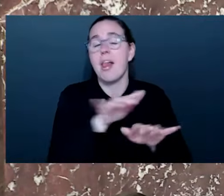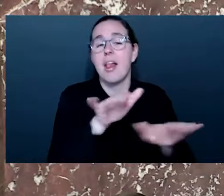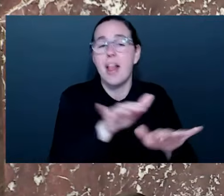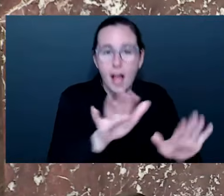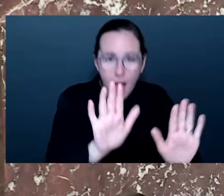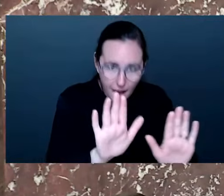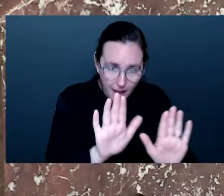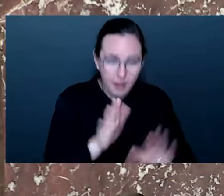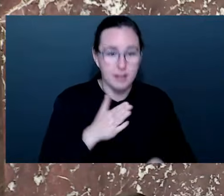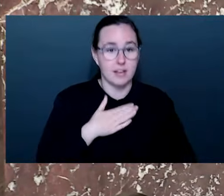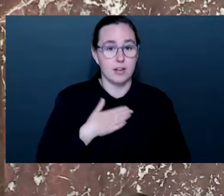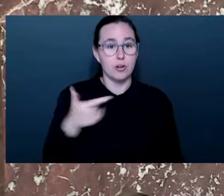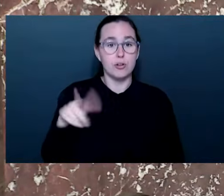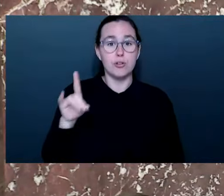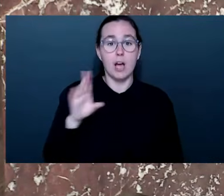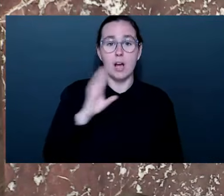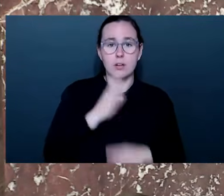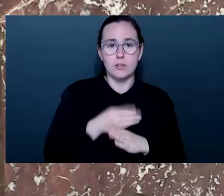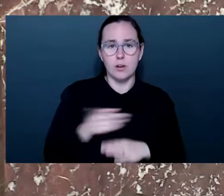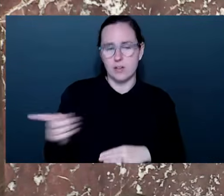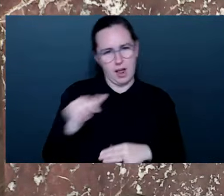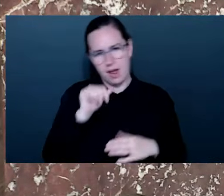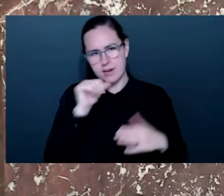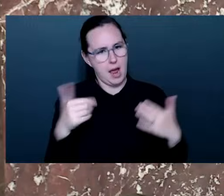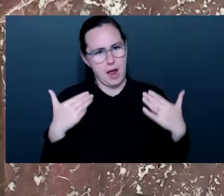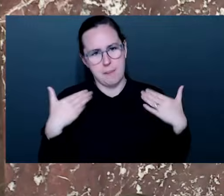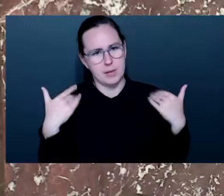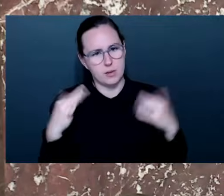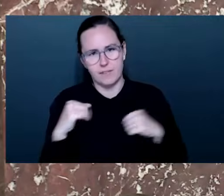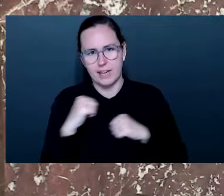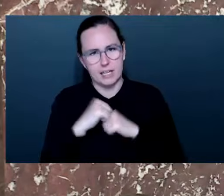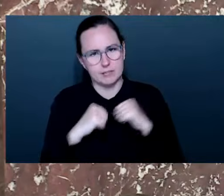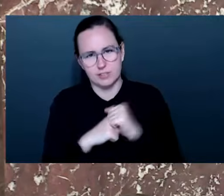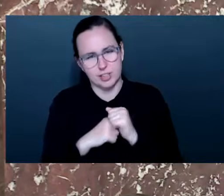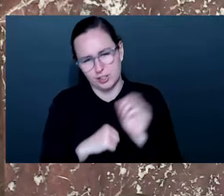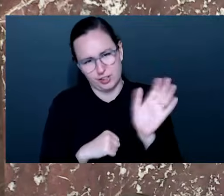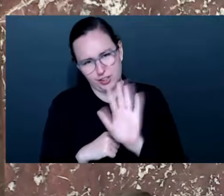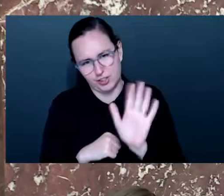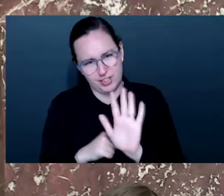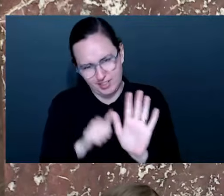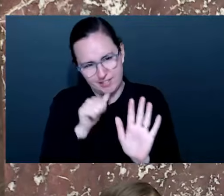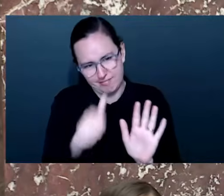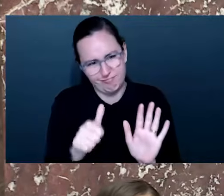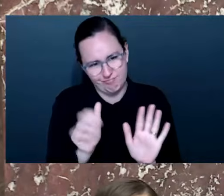not, it is not my granddaughter, it's not her daughter. So there you go.